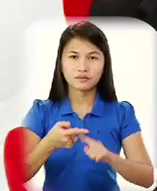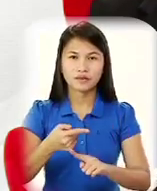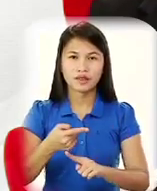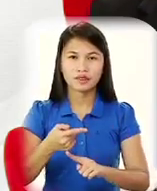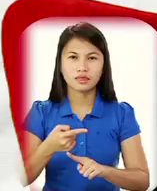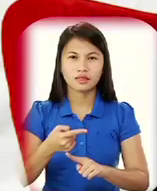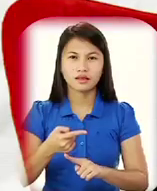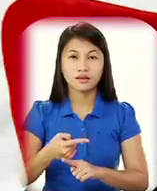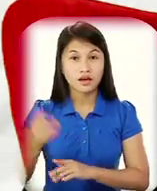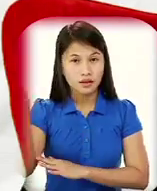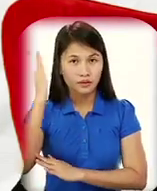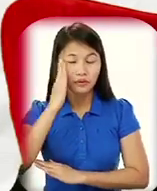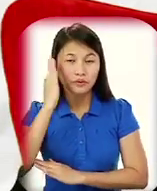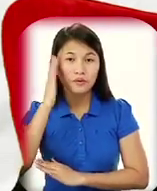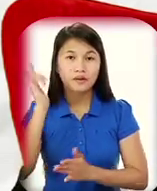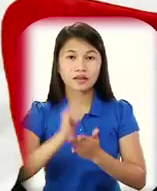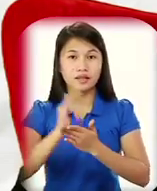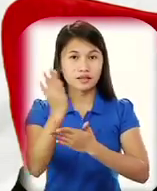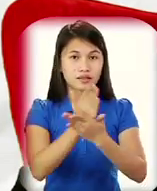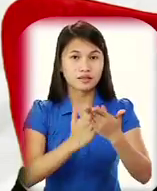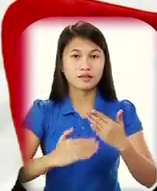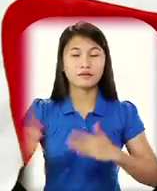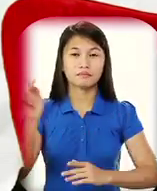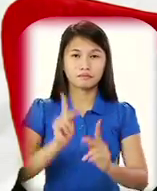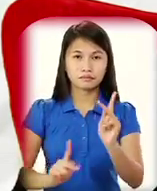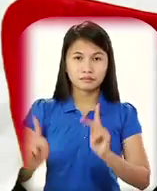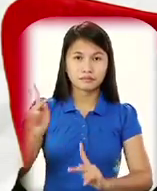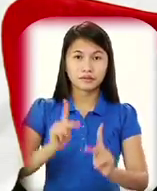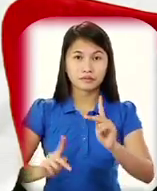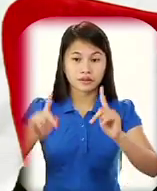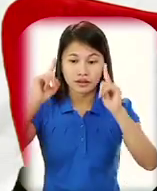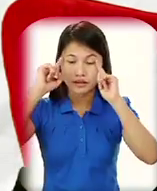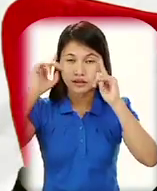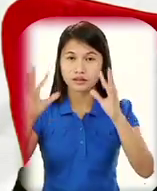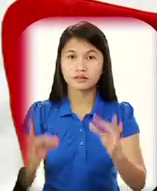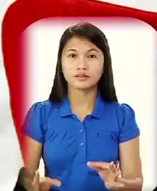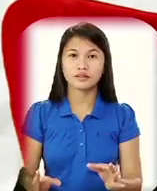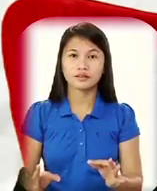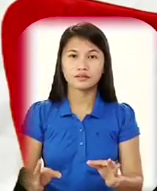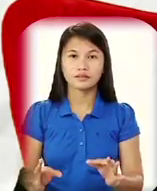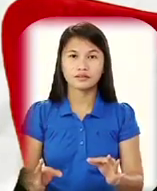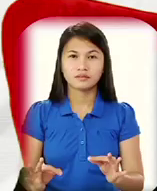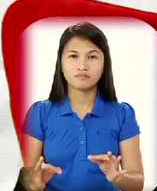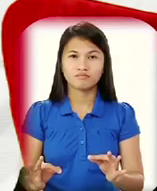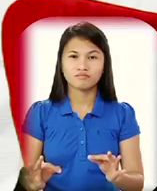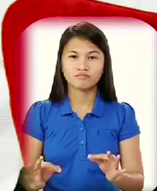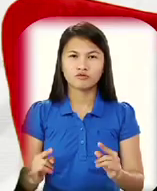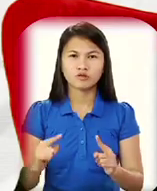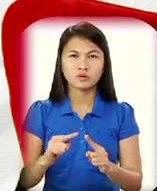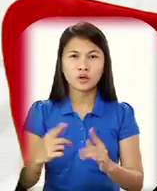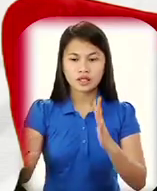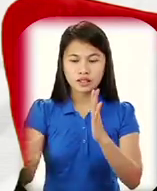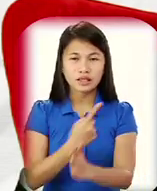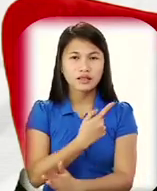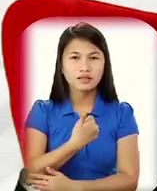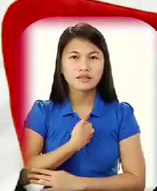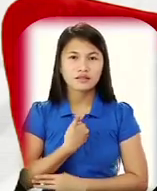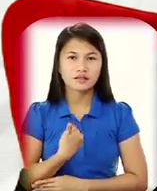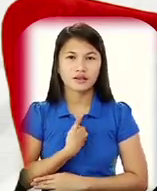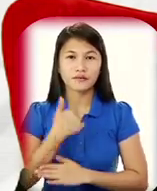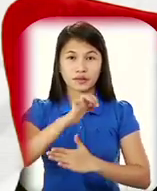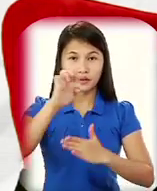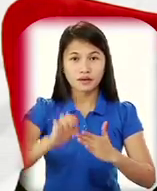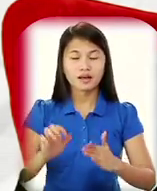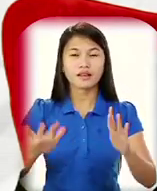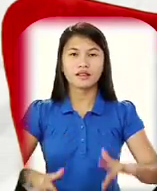friend. I know that some people decide to kill